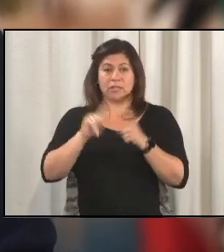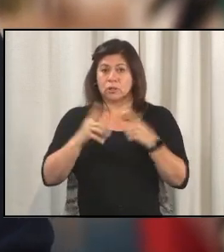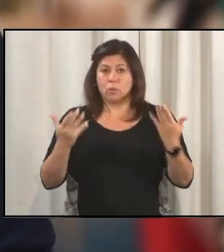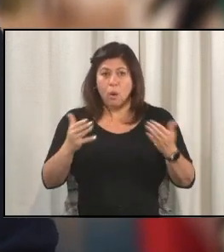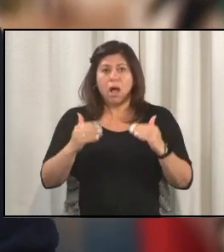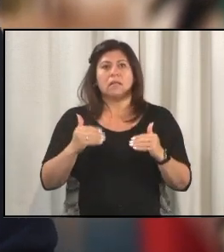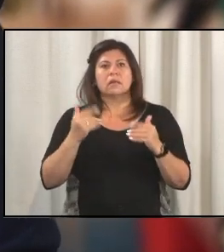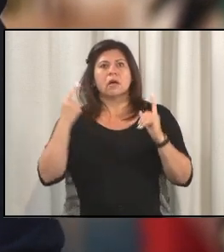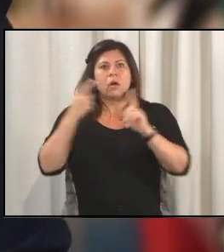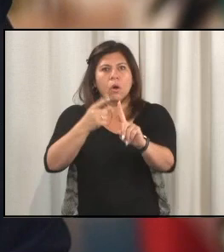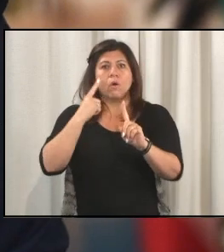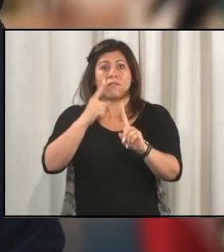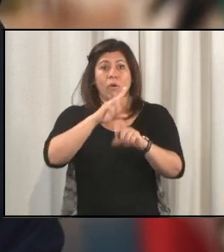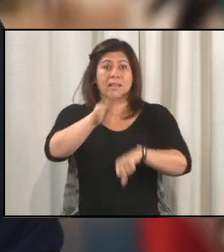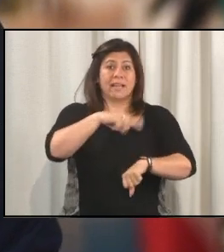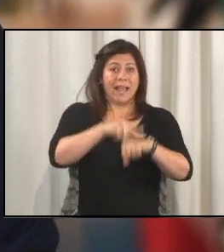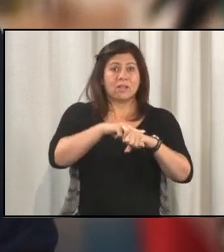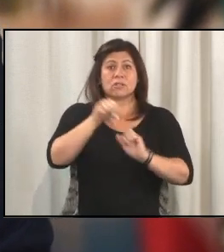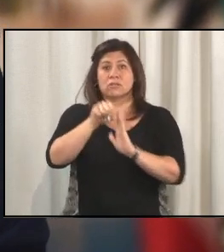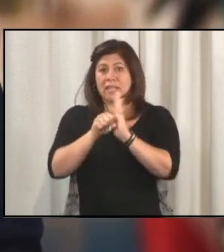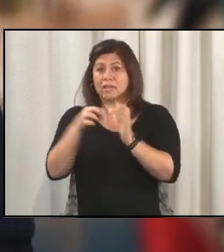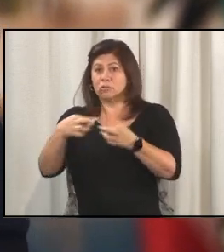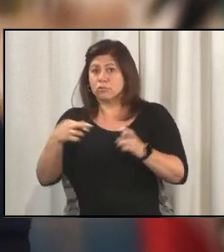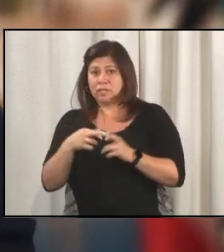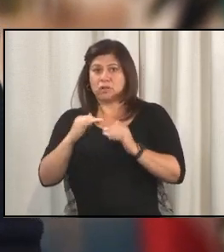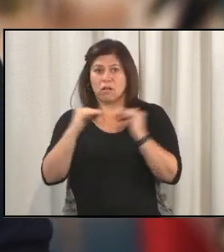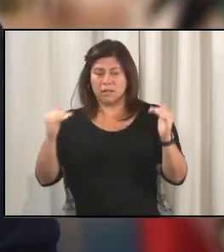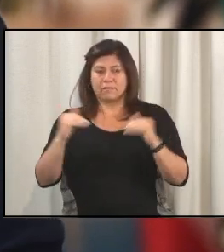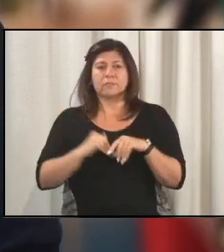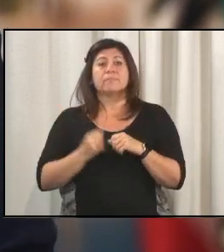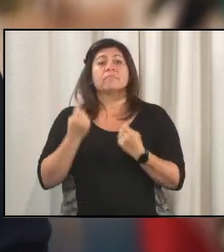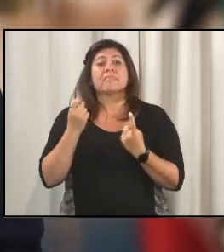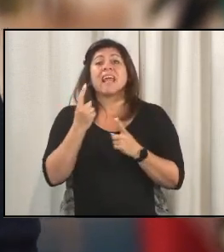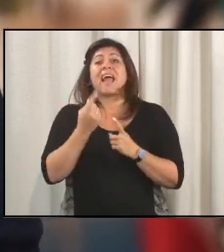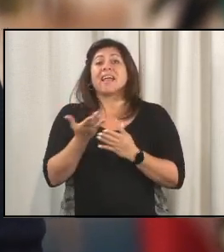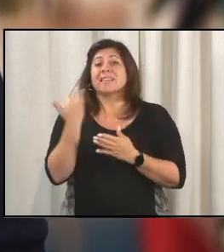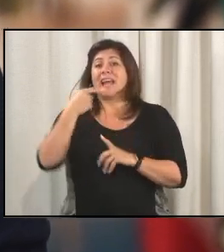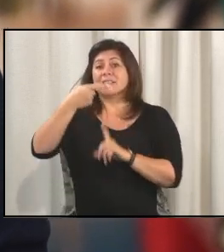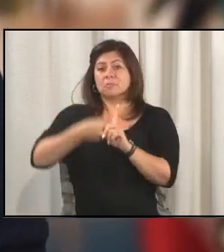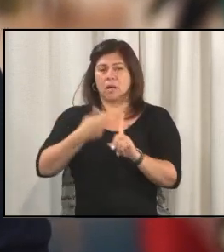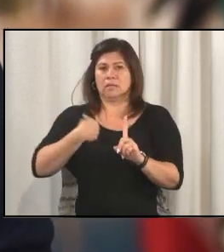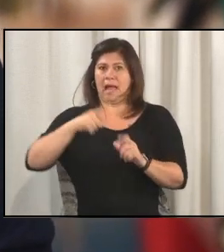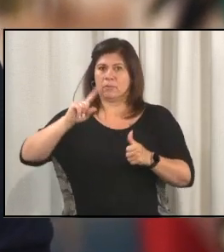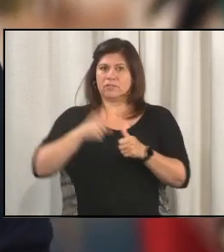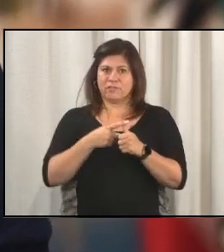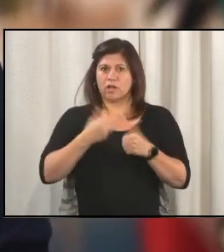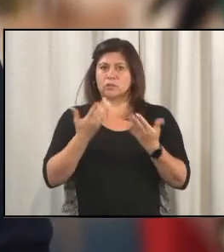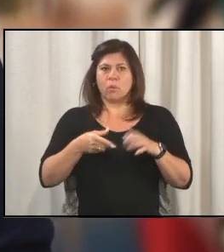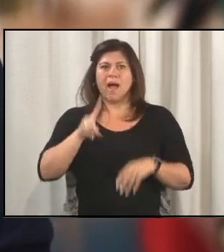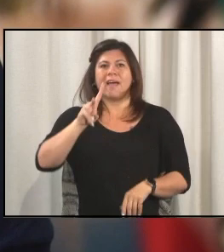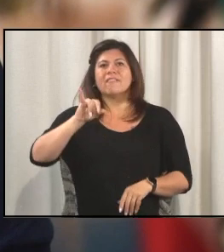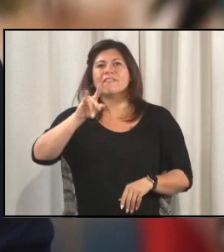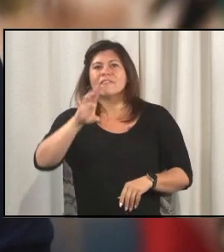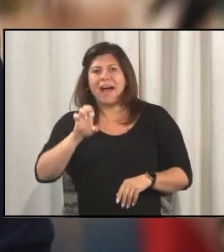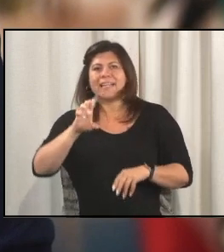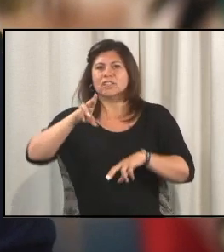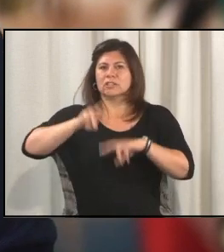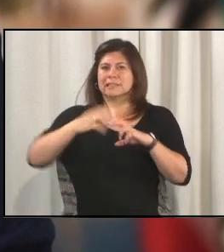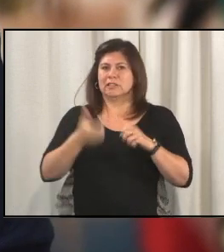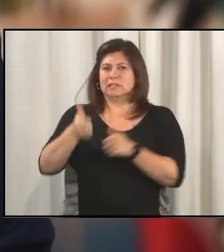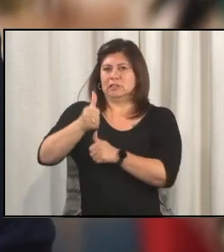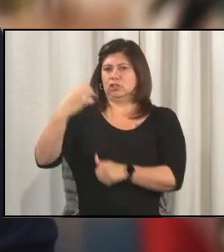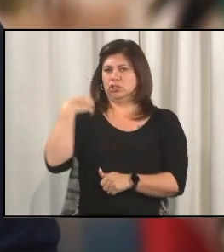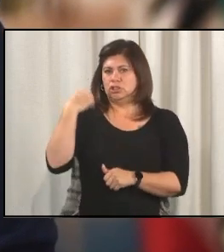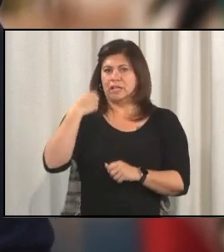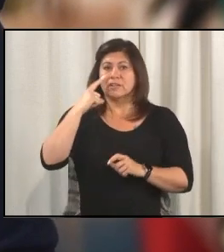at the regional and national level. Last month, I was appointed to serve as first vice chair of the Los Angeles County Affordable